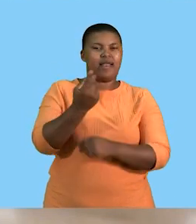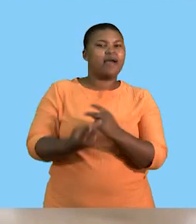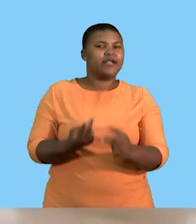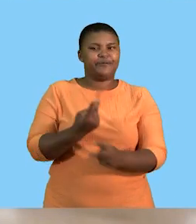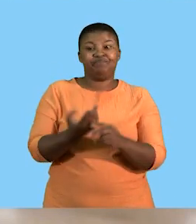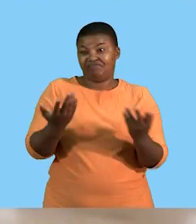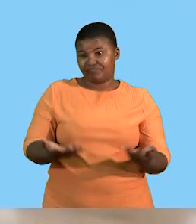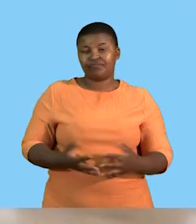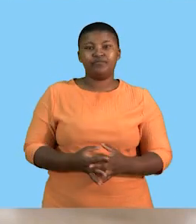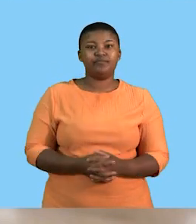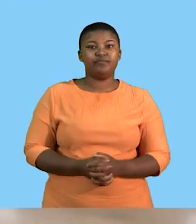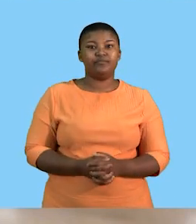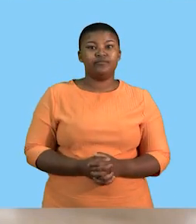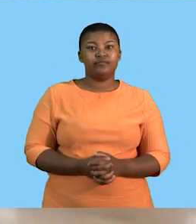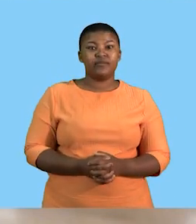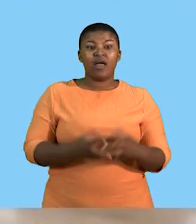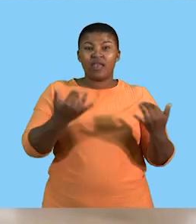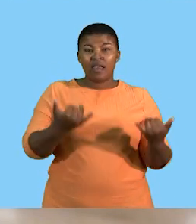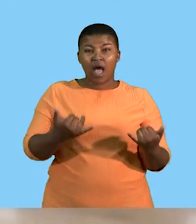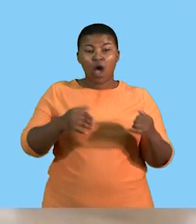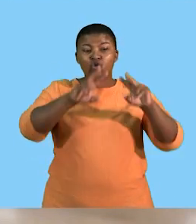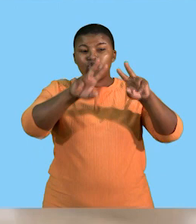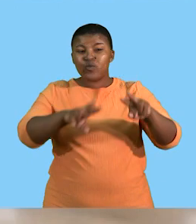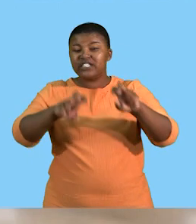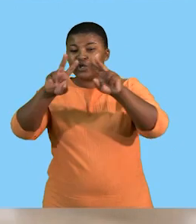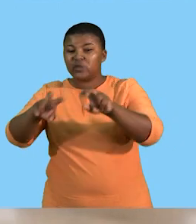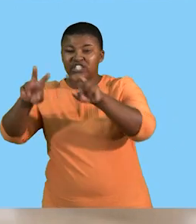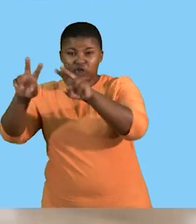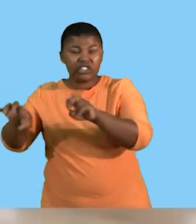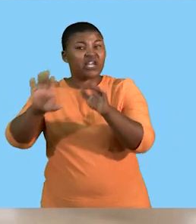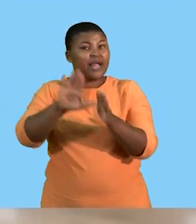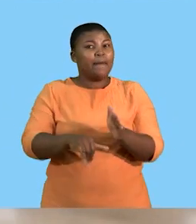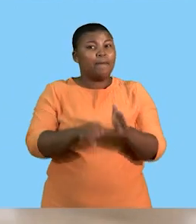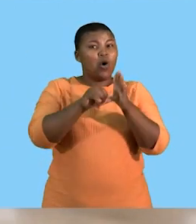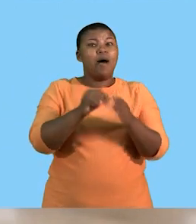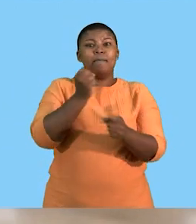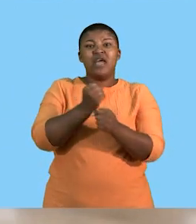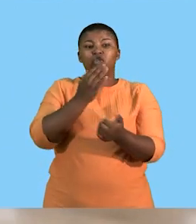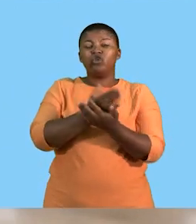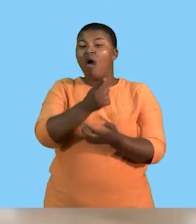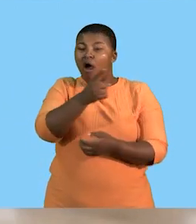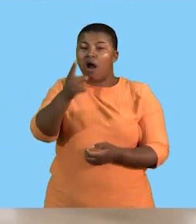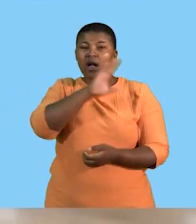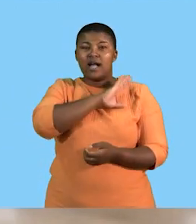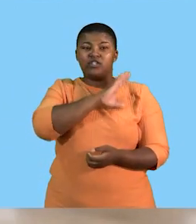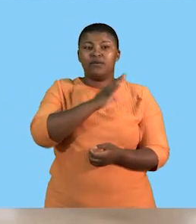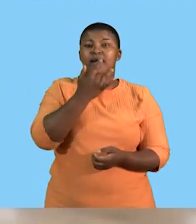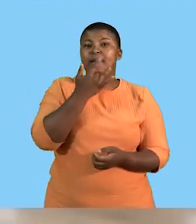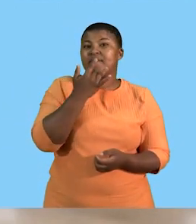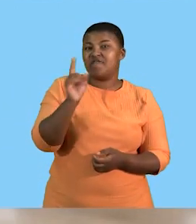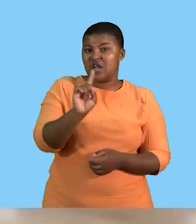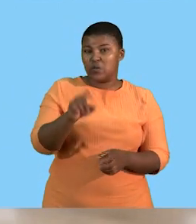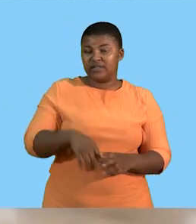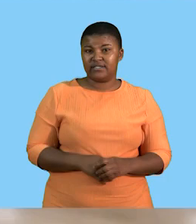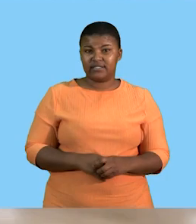So market research is very important for a business to know what the preferences of the consumers are. So our consumers can